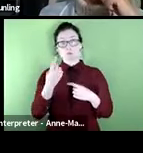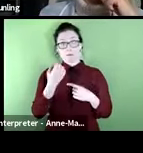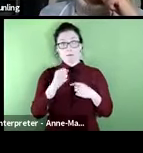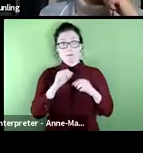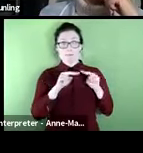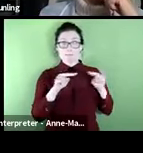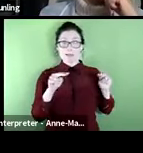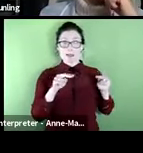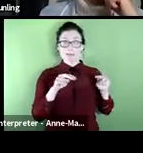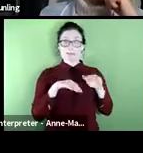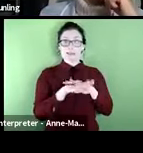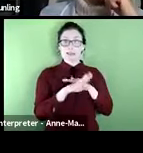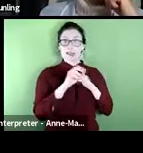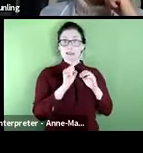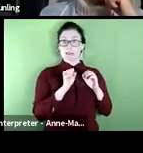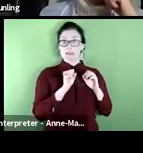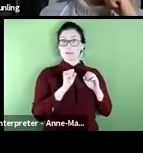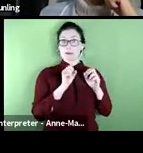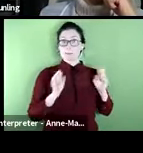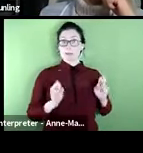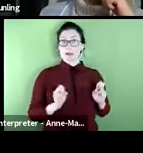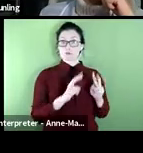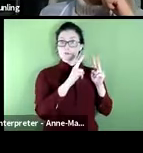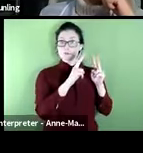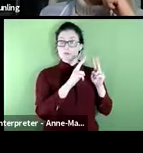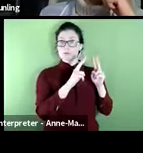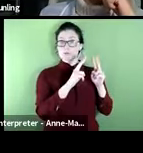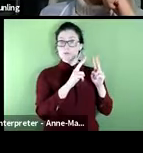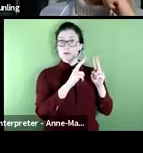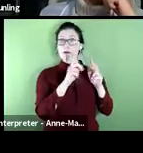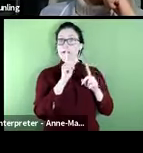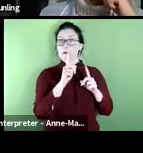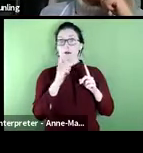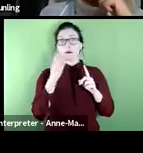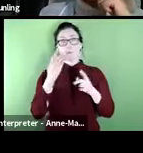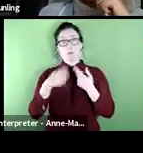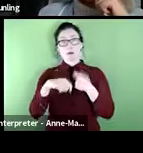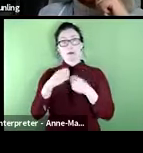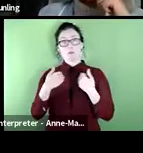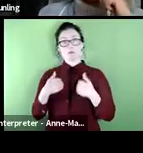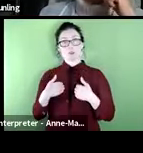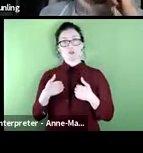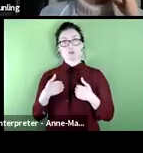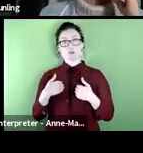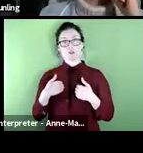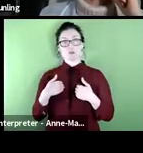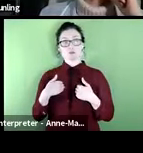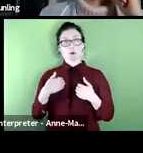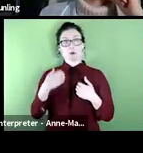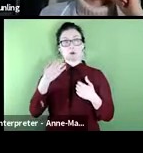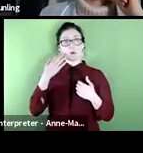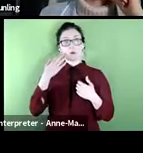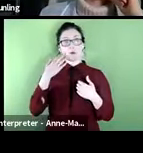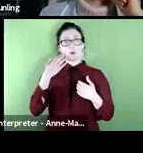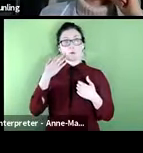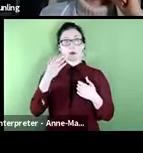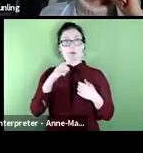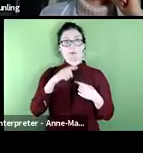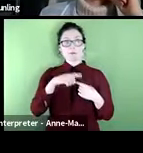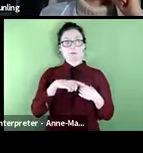you become real rich when you have those flats or